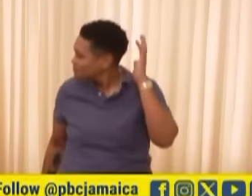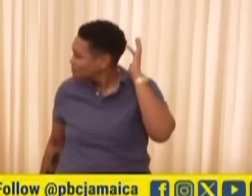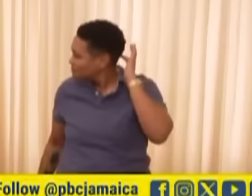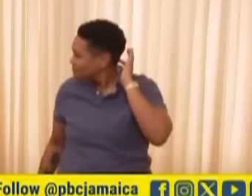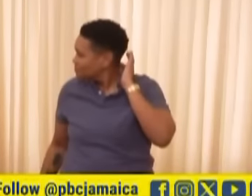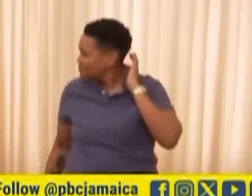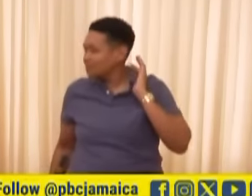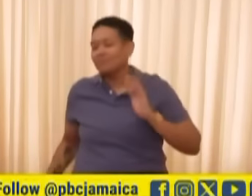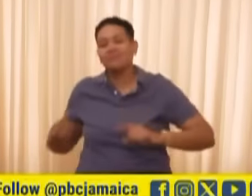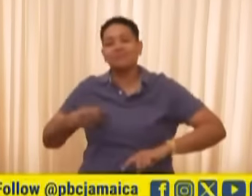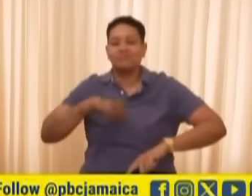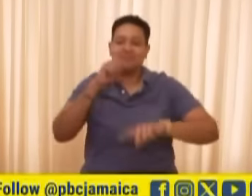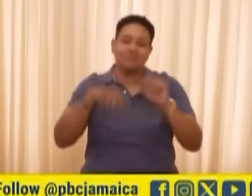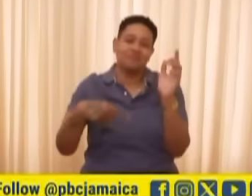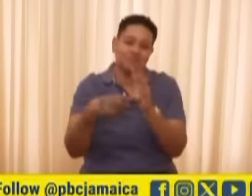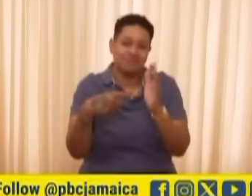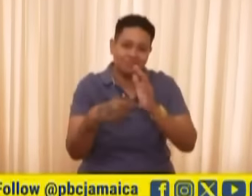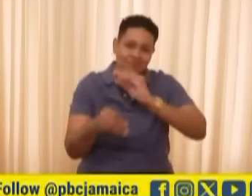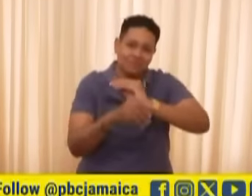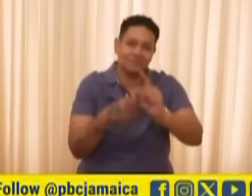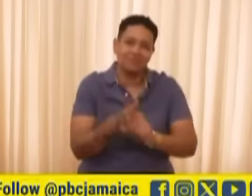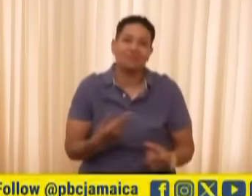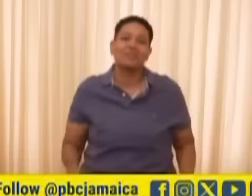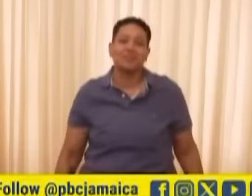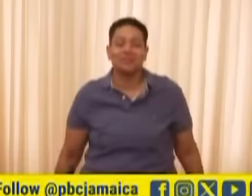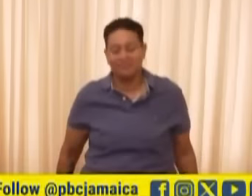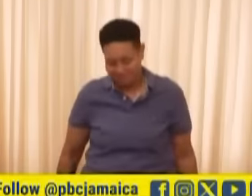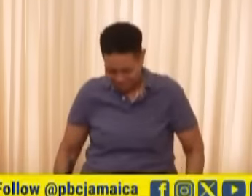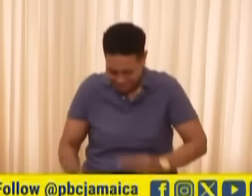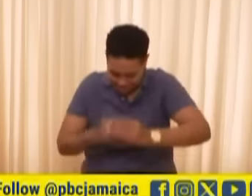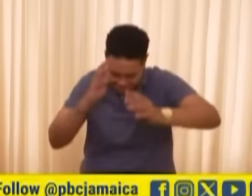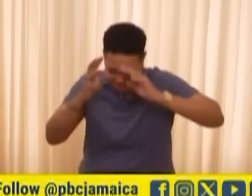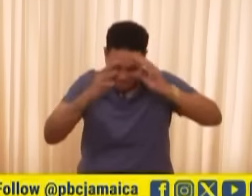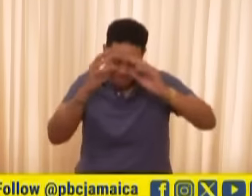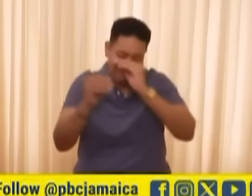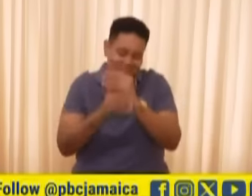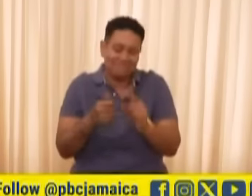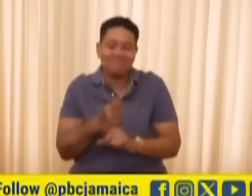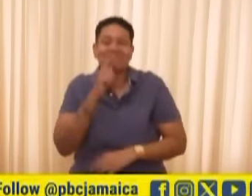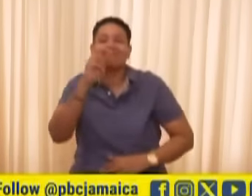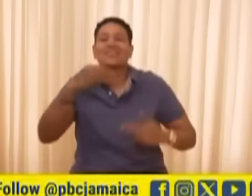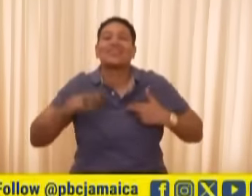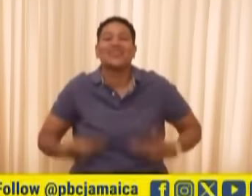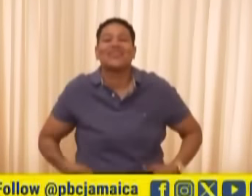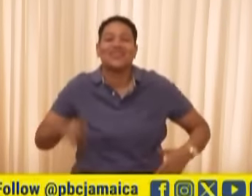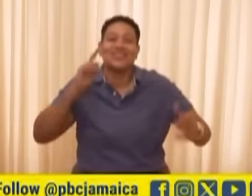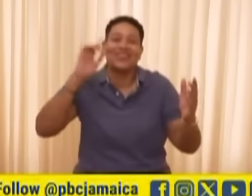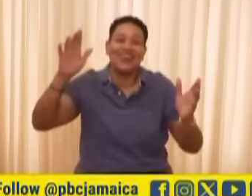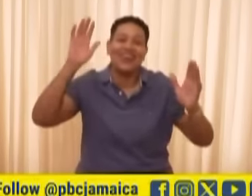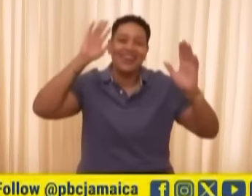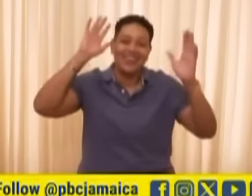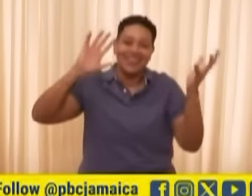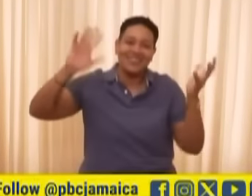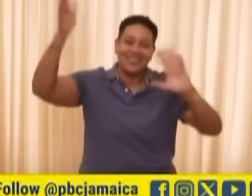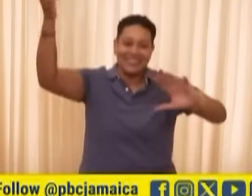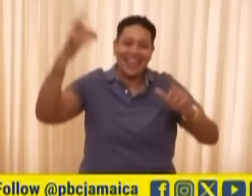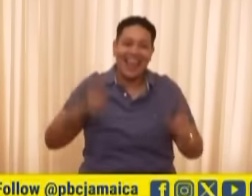We cannot afford to create human missiles